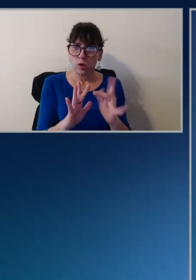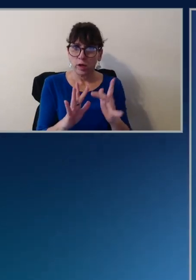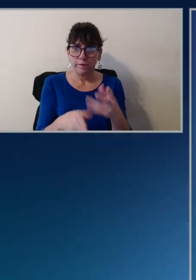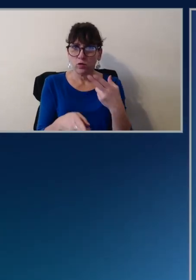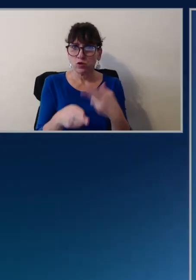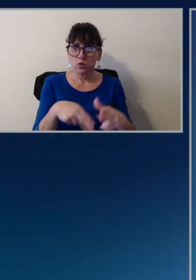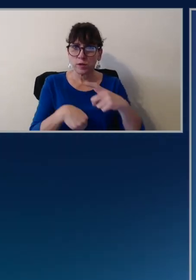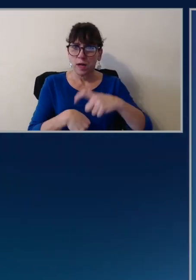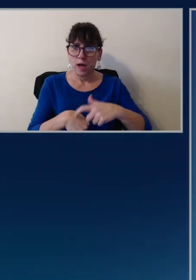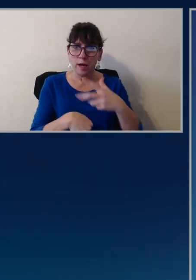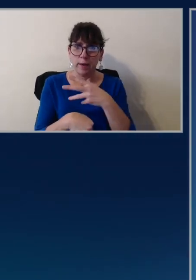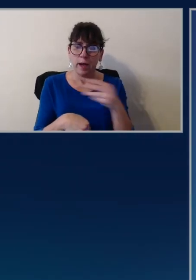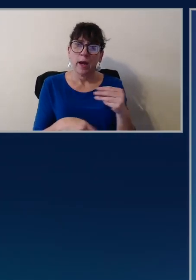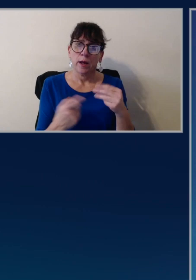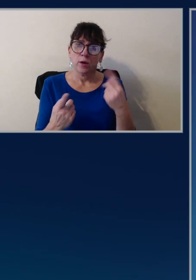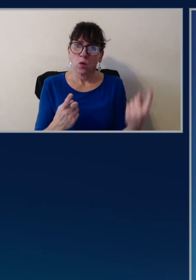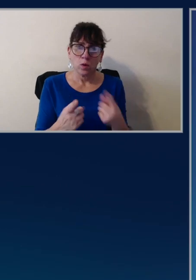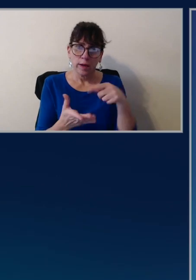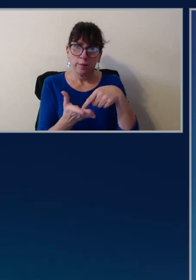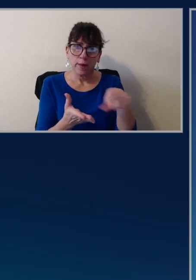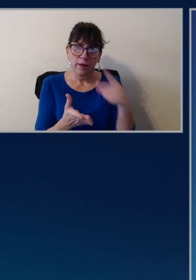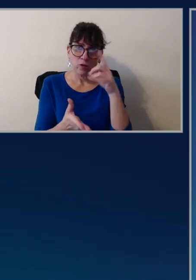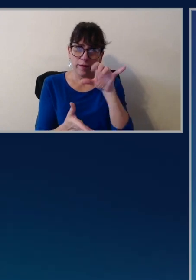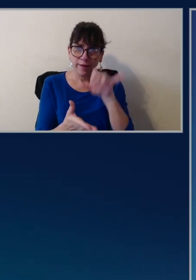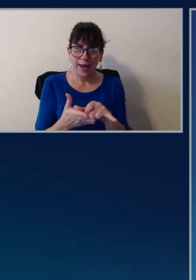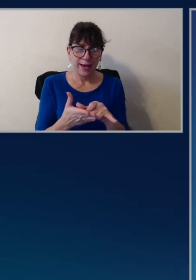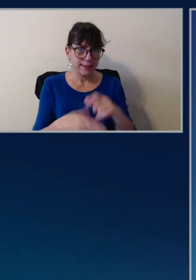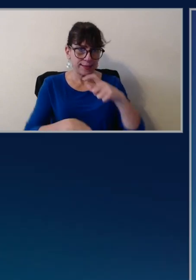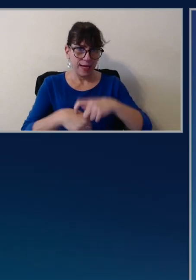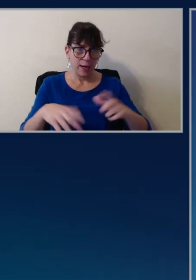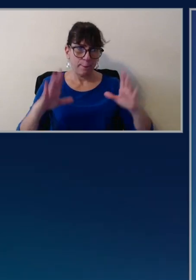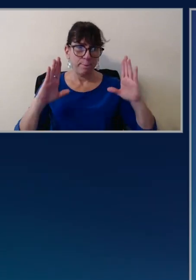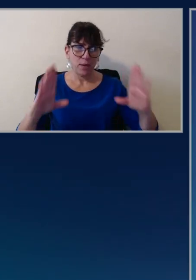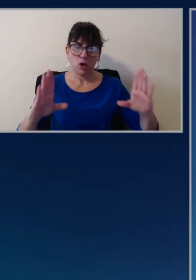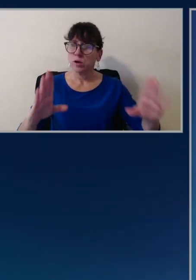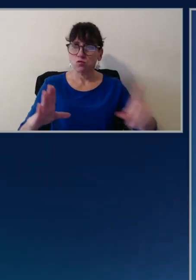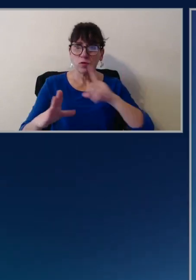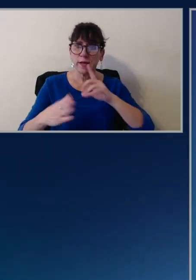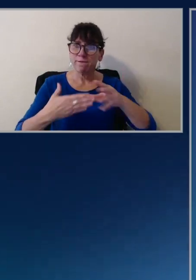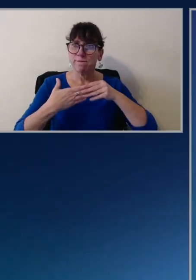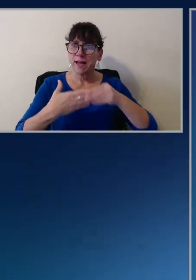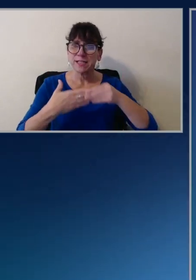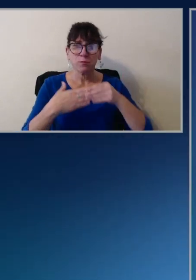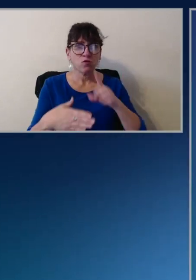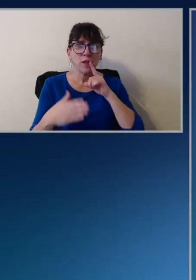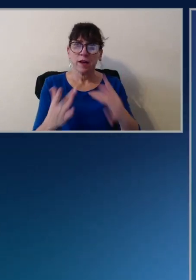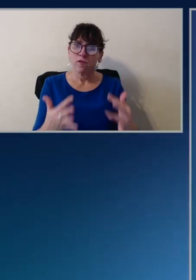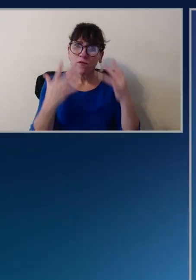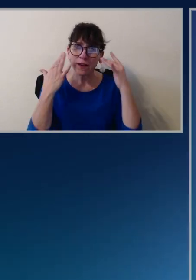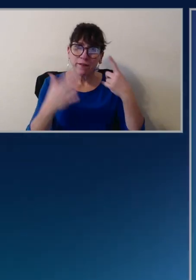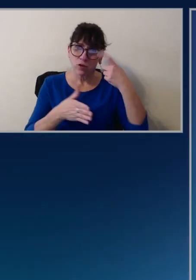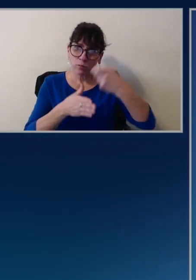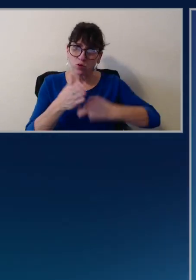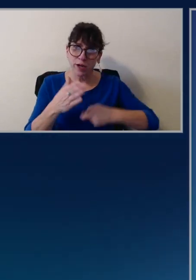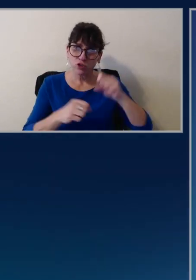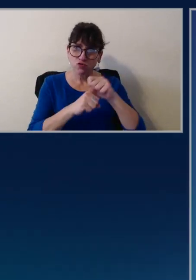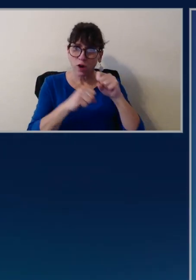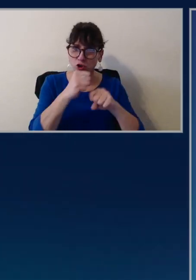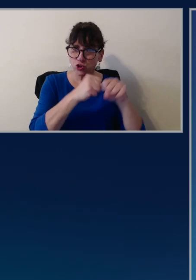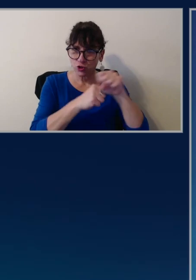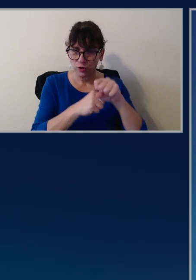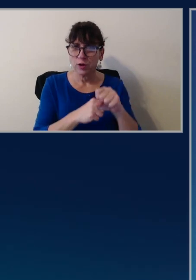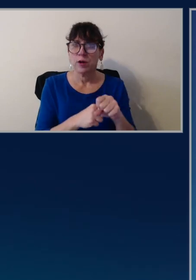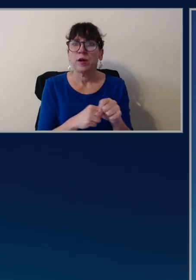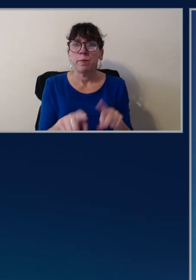time. You're only paying for that period of time, so it's very flexible and very friendly on the pricing structure.